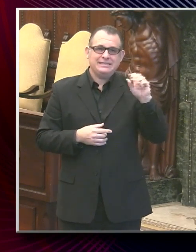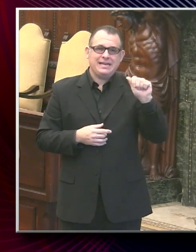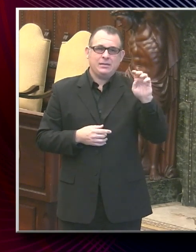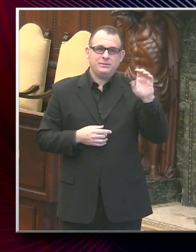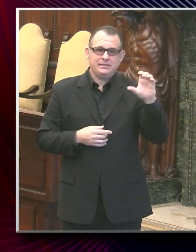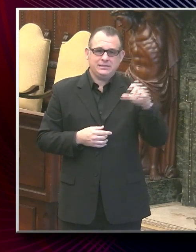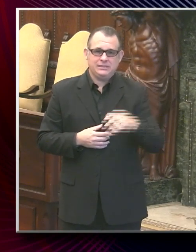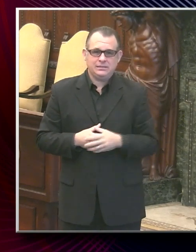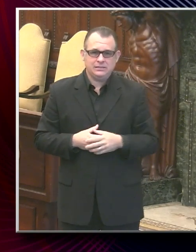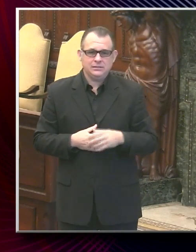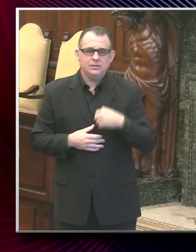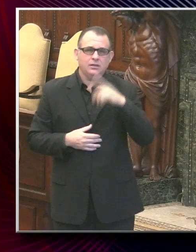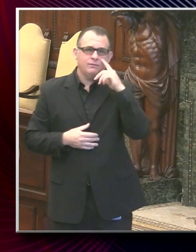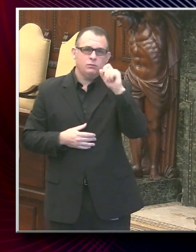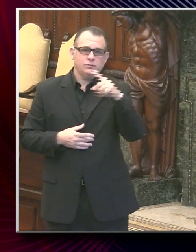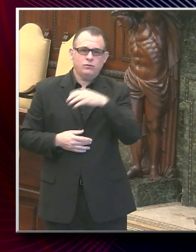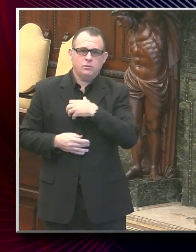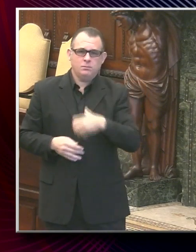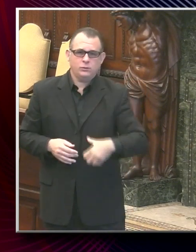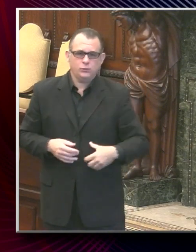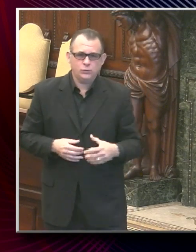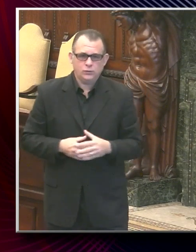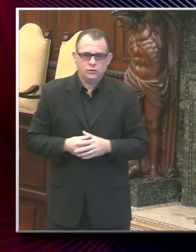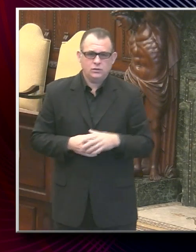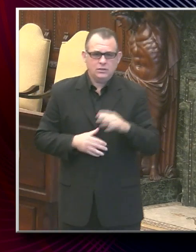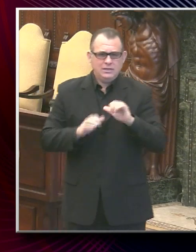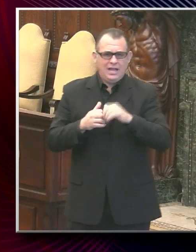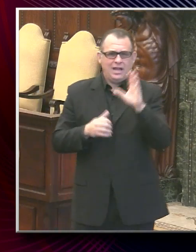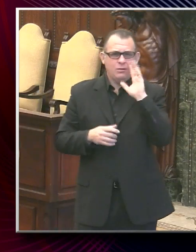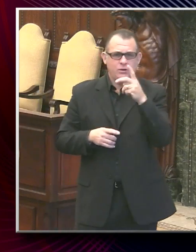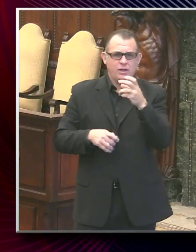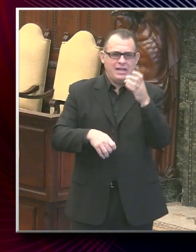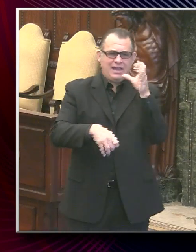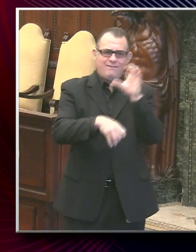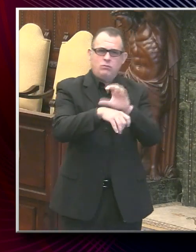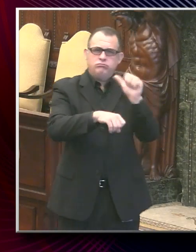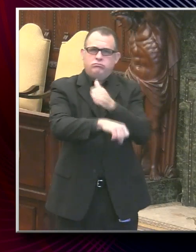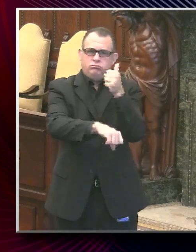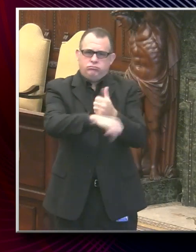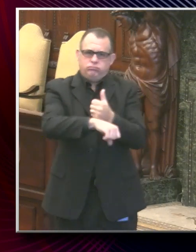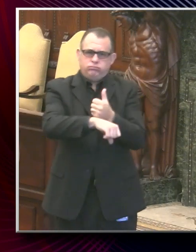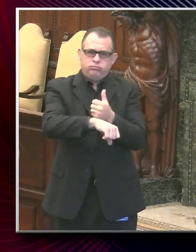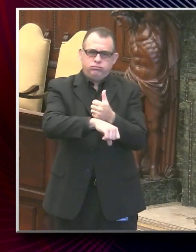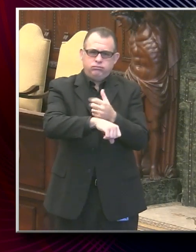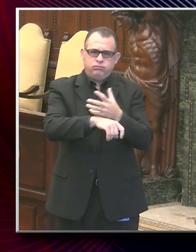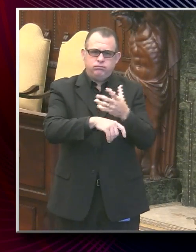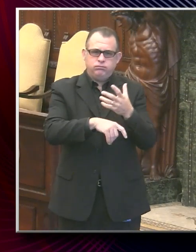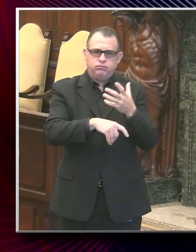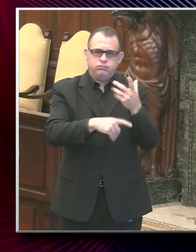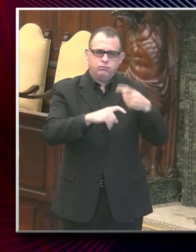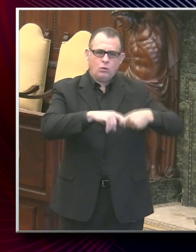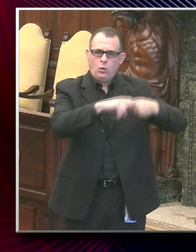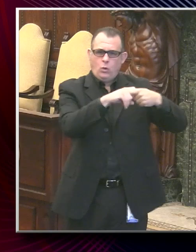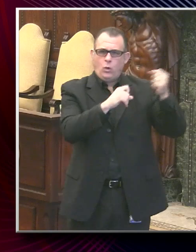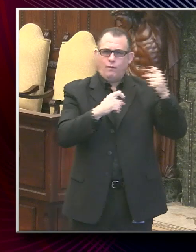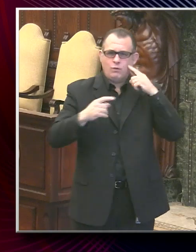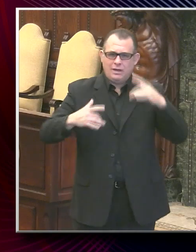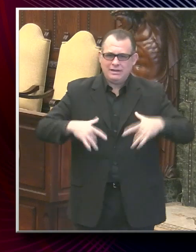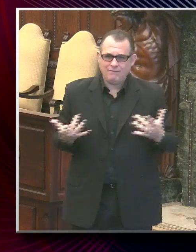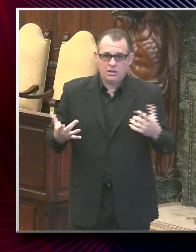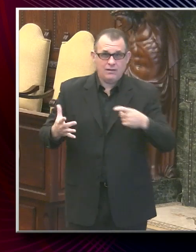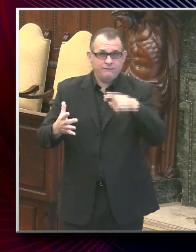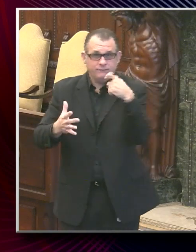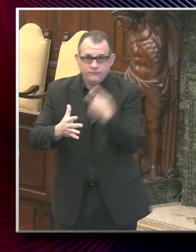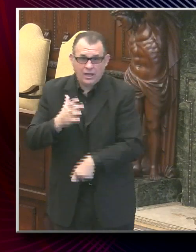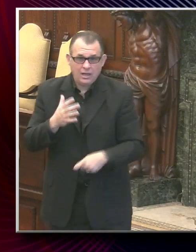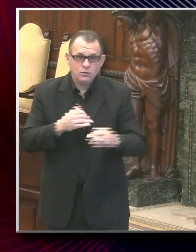going to enforce this moratorium? What are some of the fines and penalties if you know, someone puts on a festival